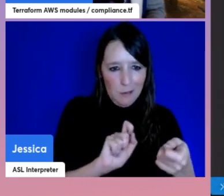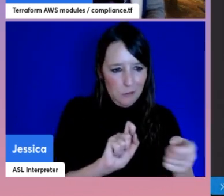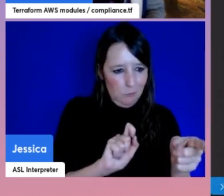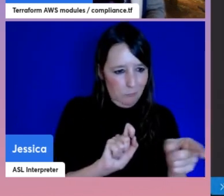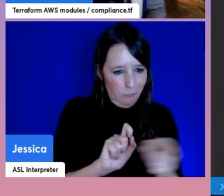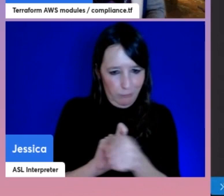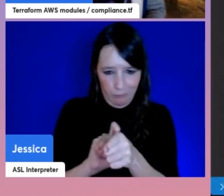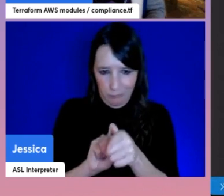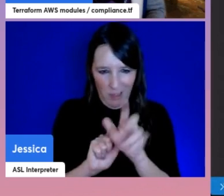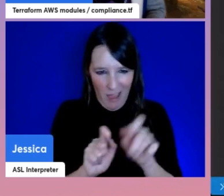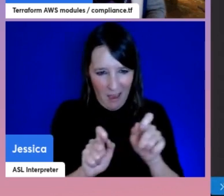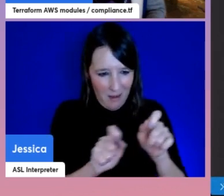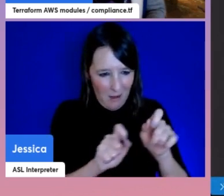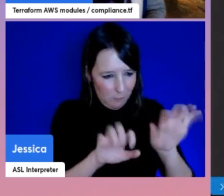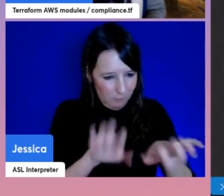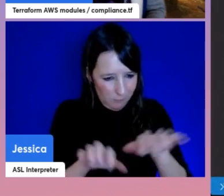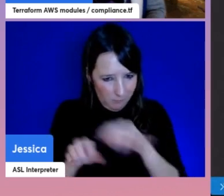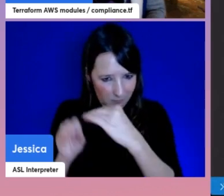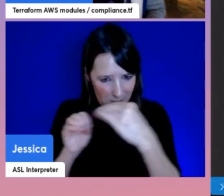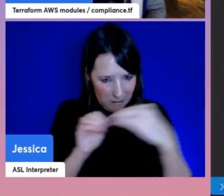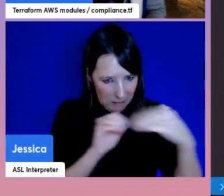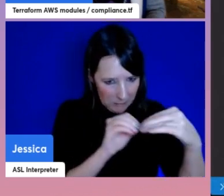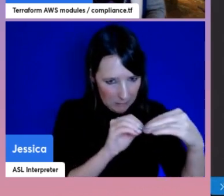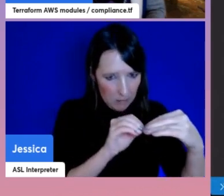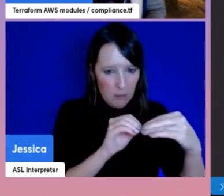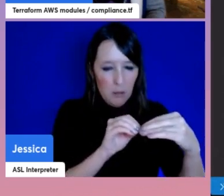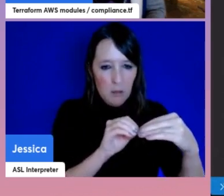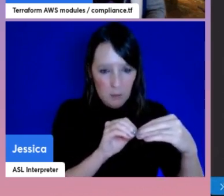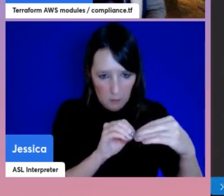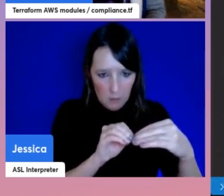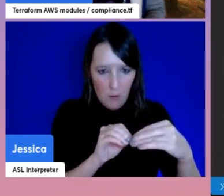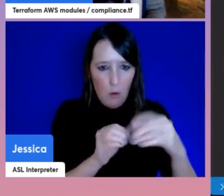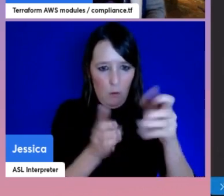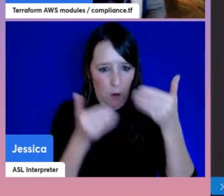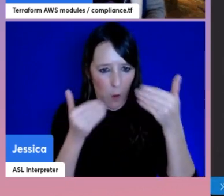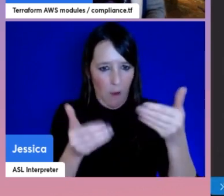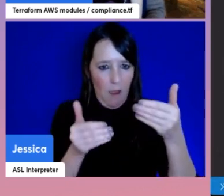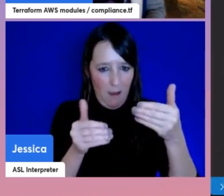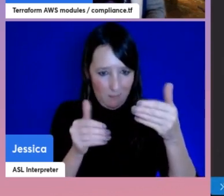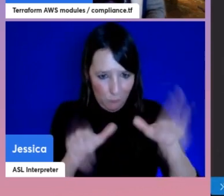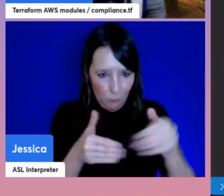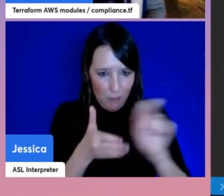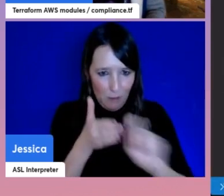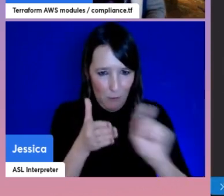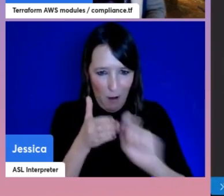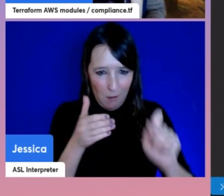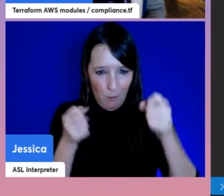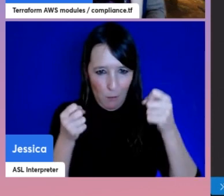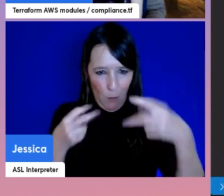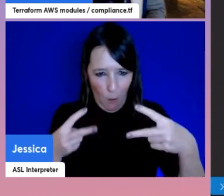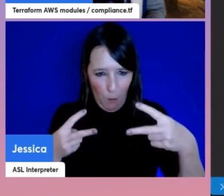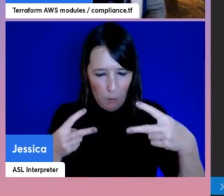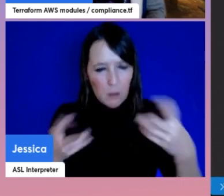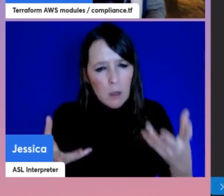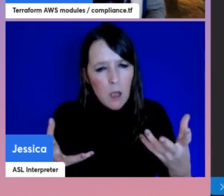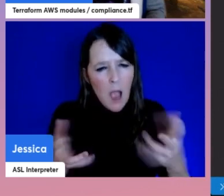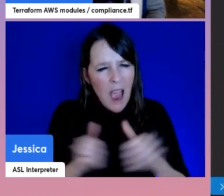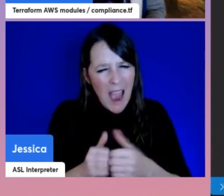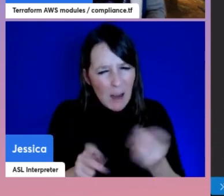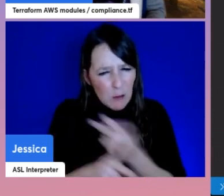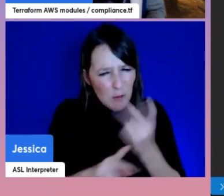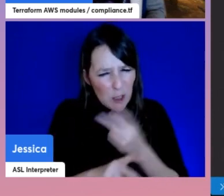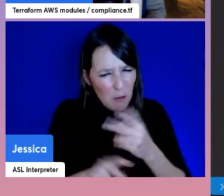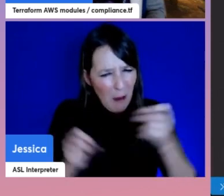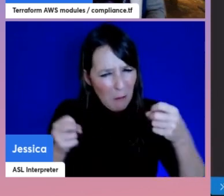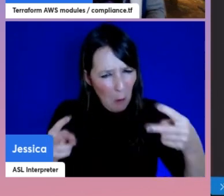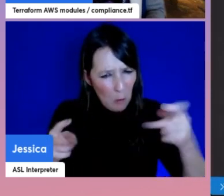parameter. And you go somehow and write it here, right? How did you figure out that you need to write something here? Because